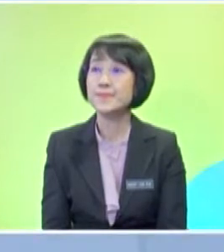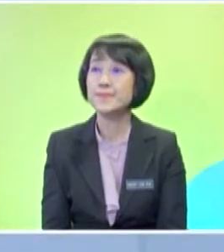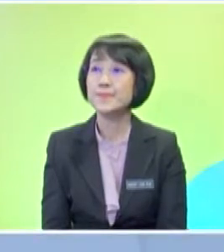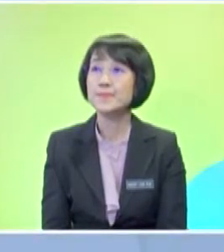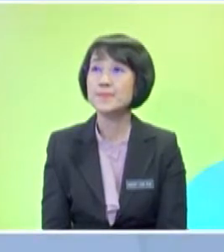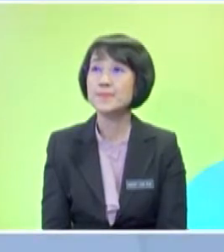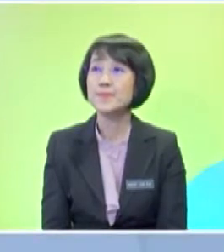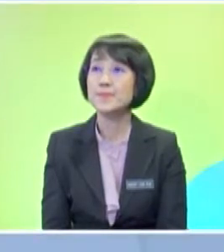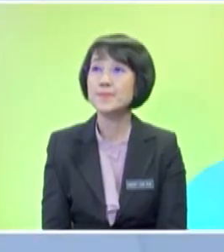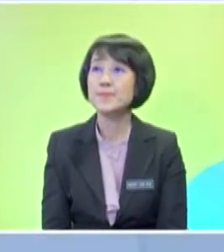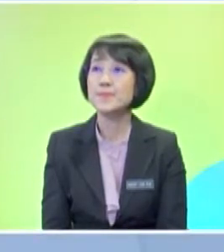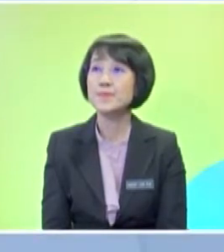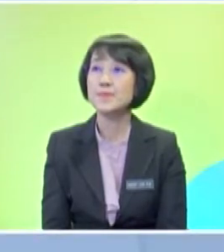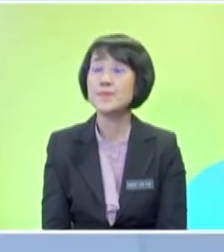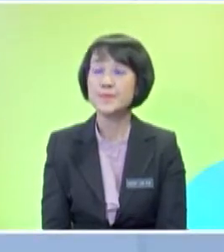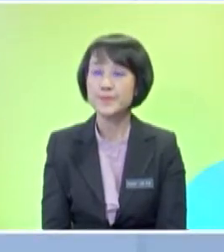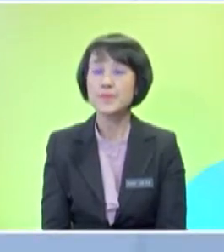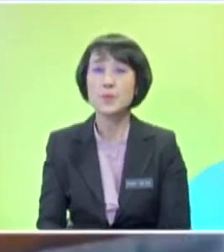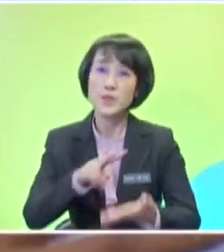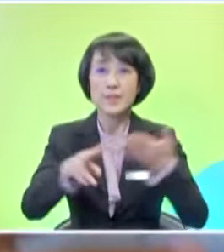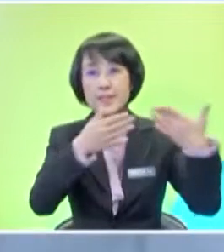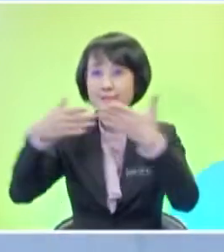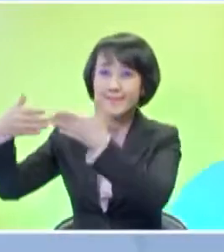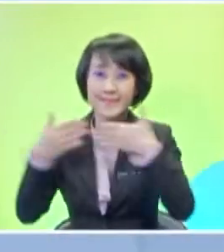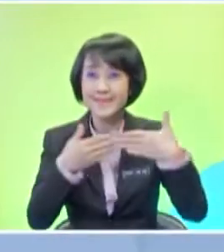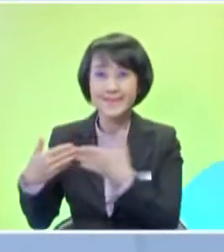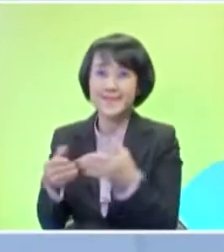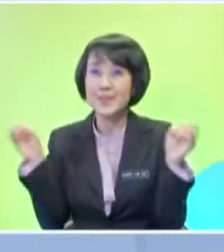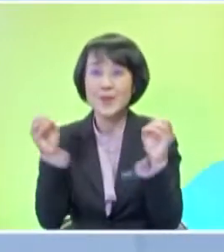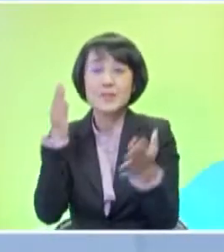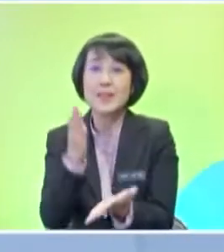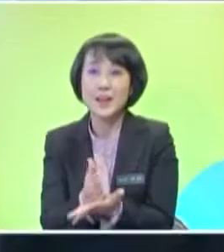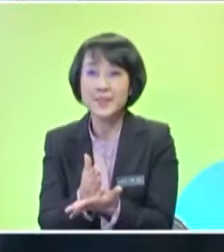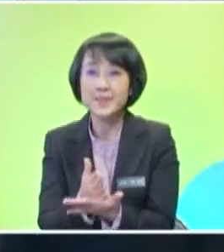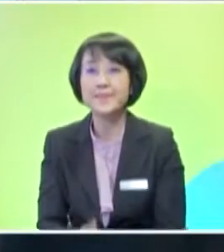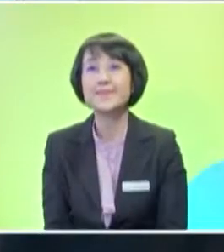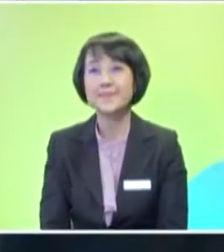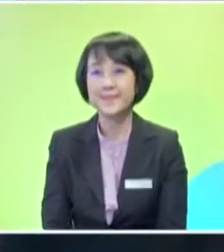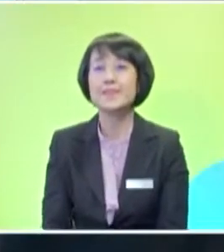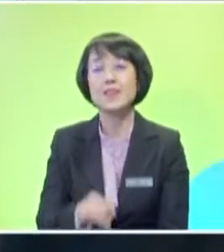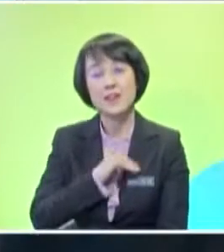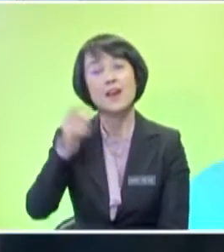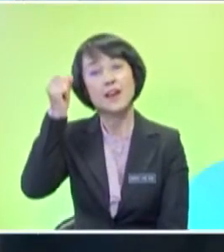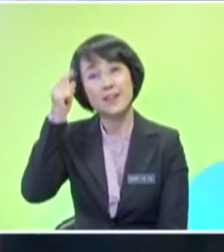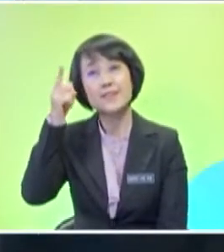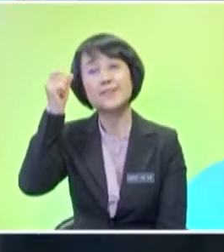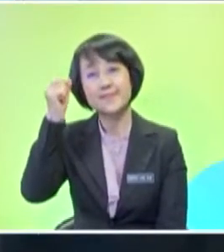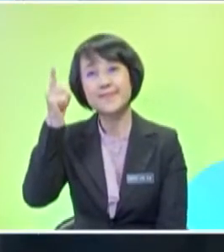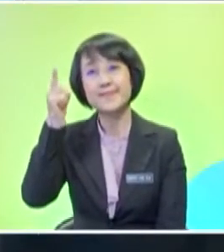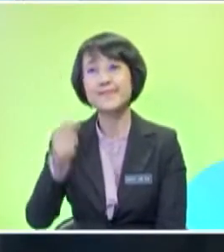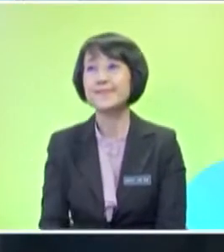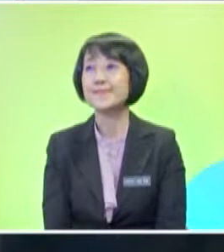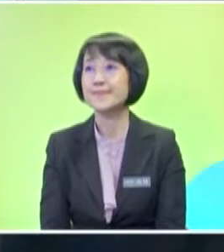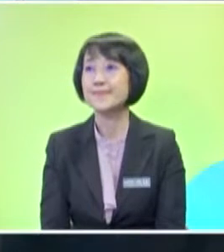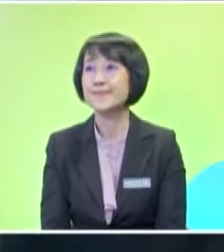this is a strawberry, it is red. Nani likes to eat strawberries, this is a banana. Okay, I understand. Okay, can